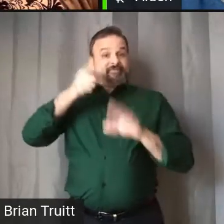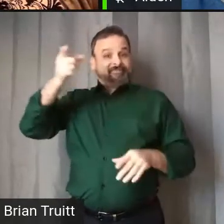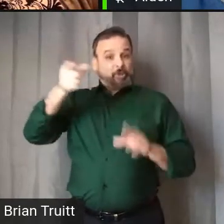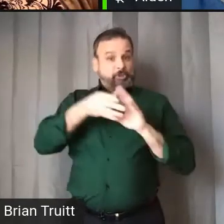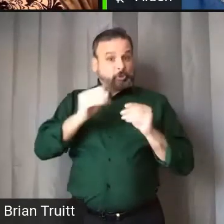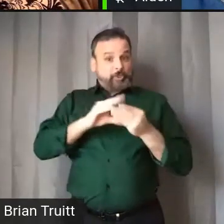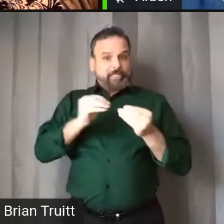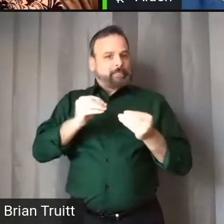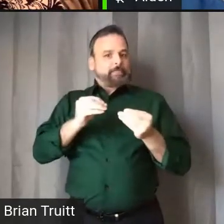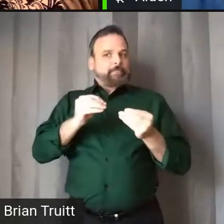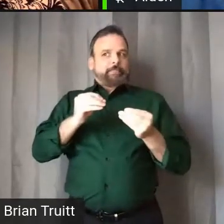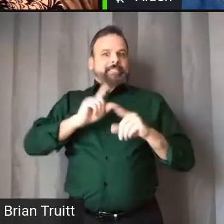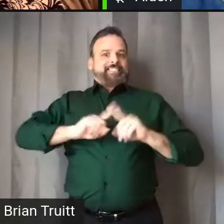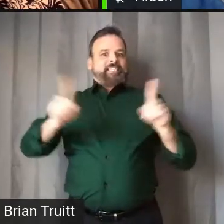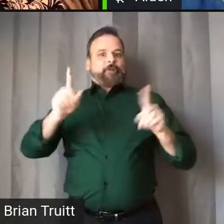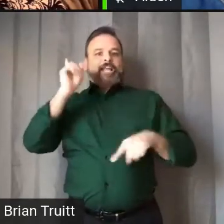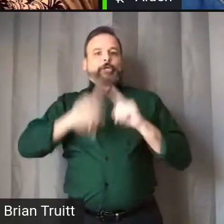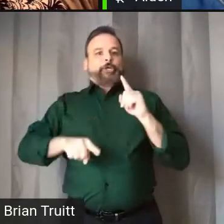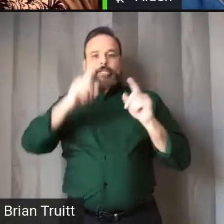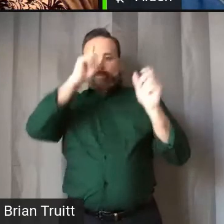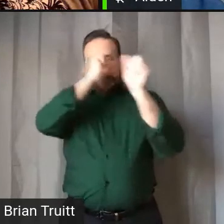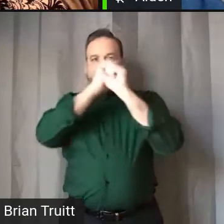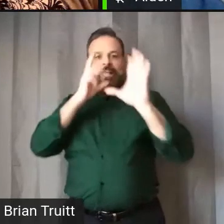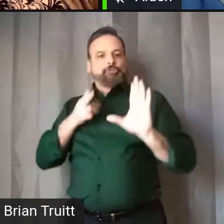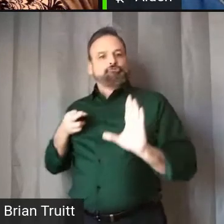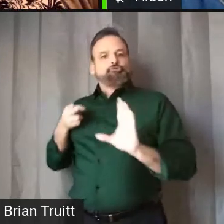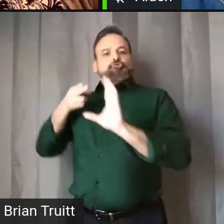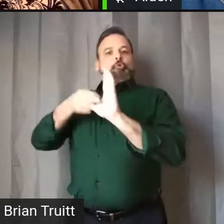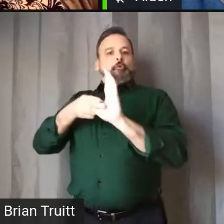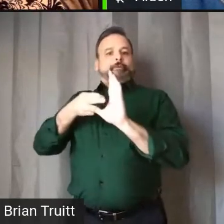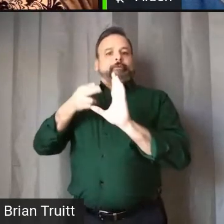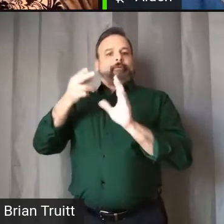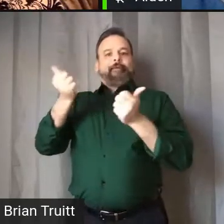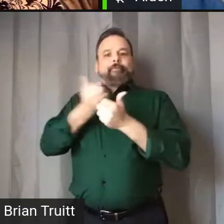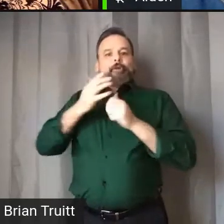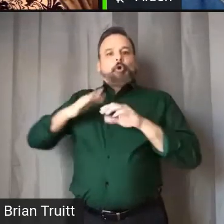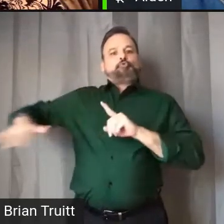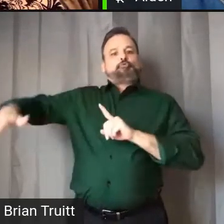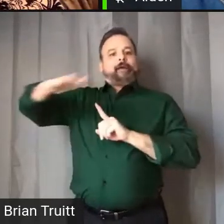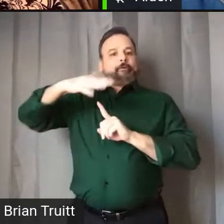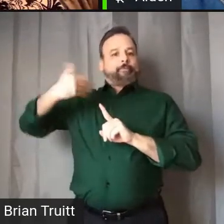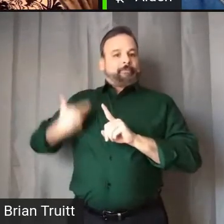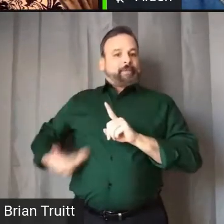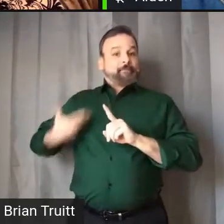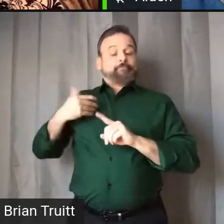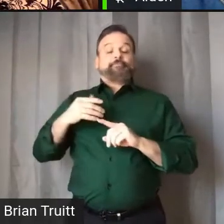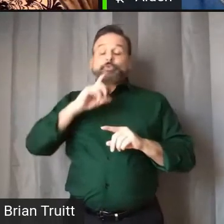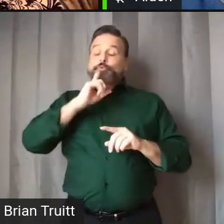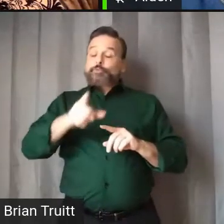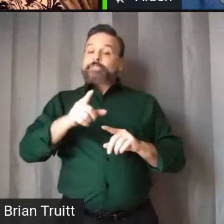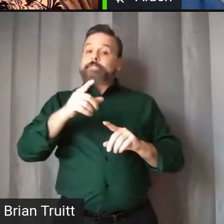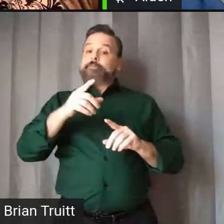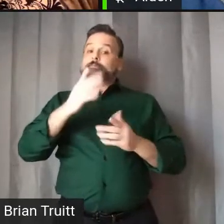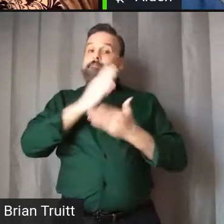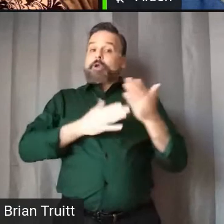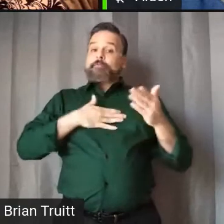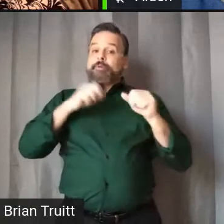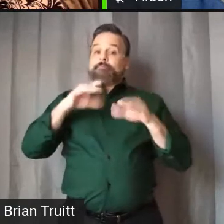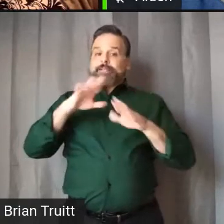my full self into, you know, what was around me. And so one of the things that's very intentional about my magic system in my book is that, you